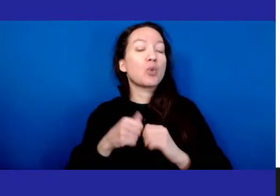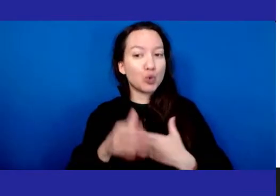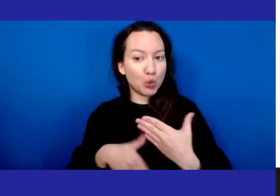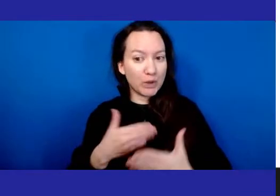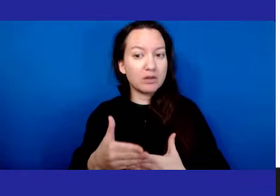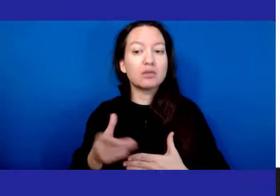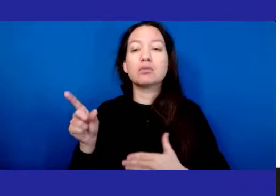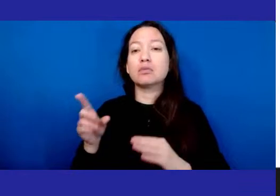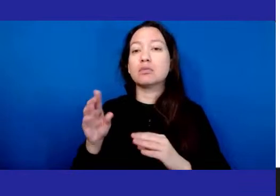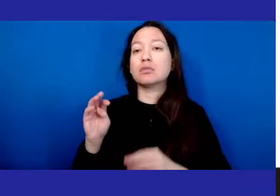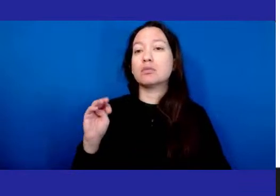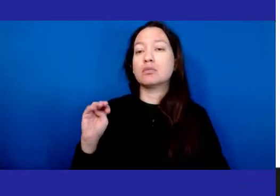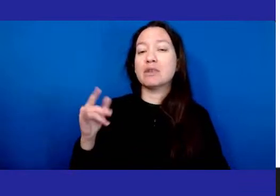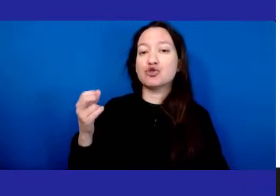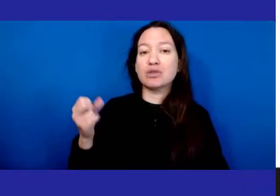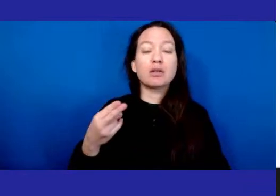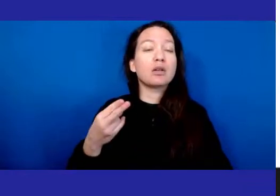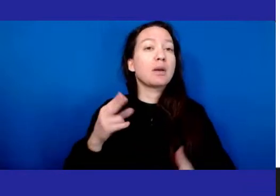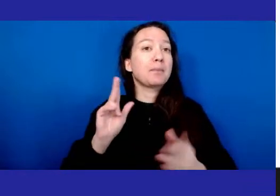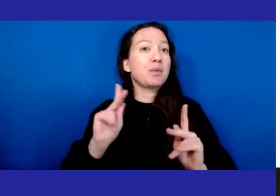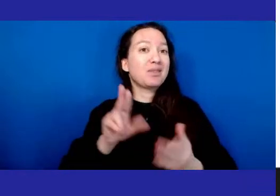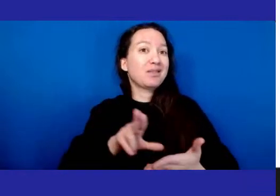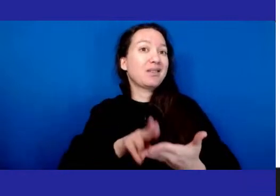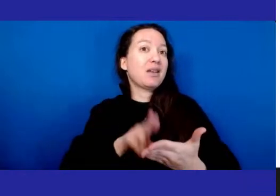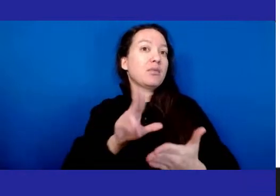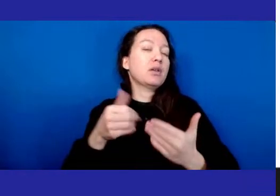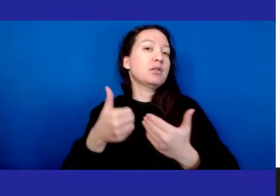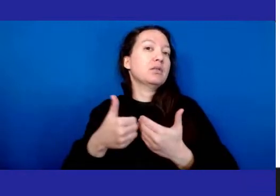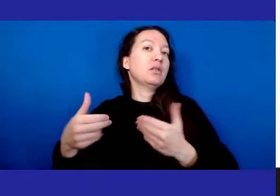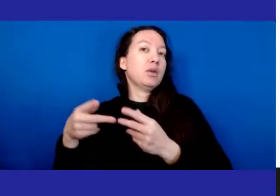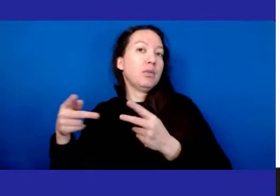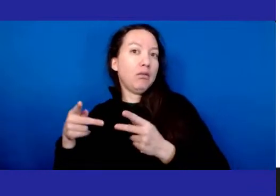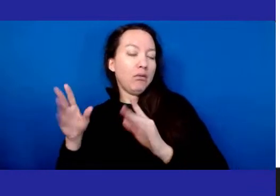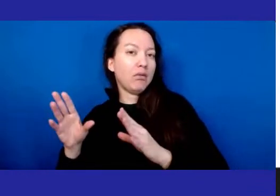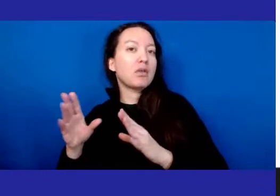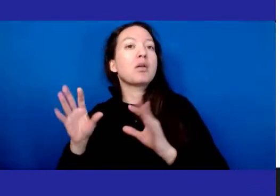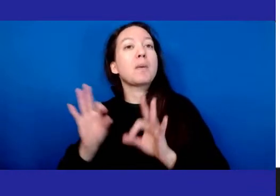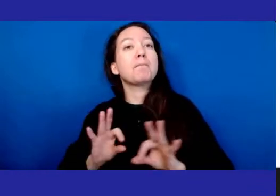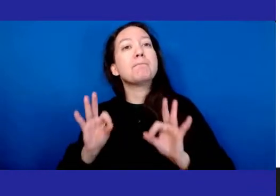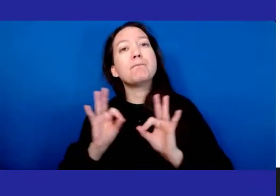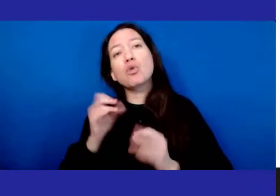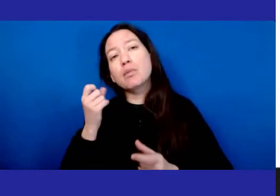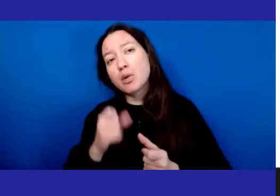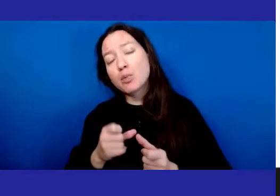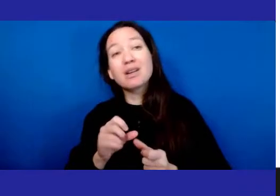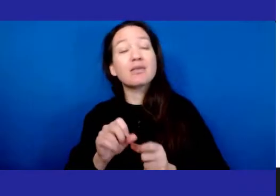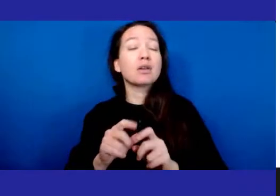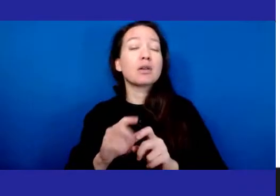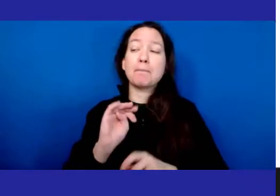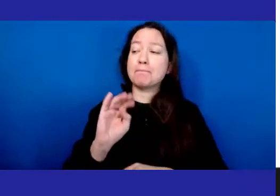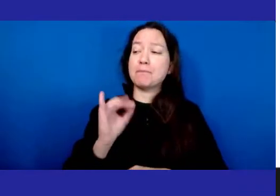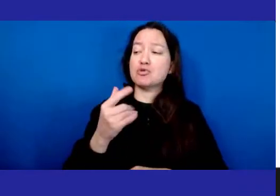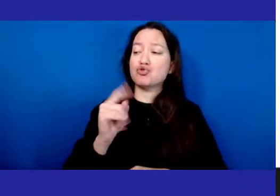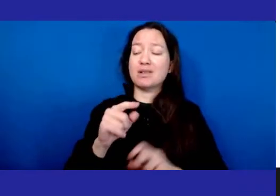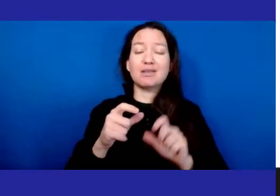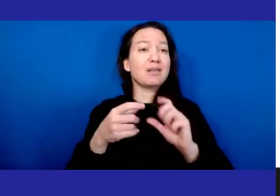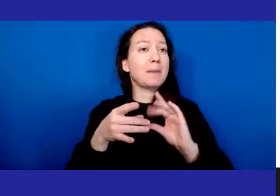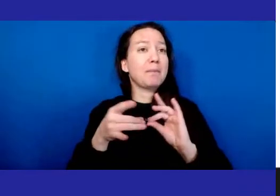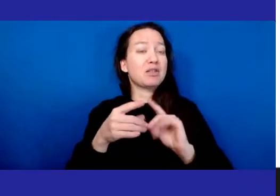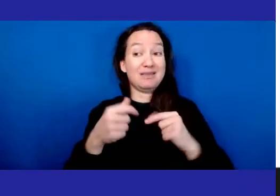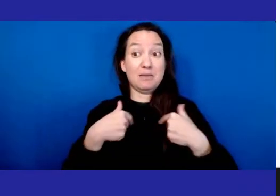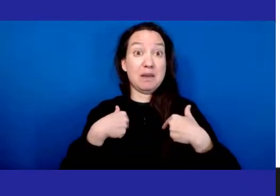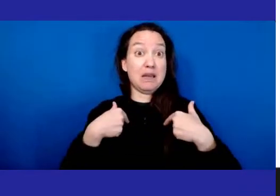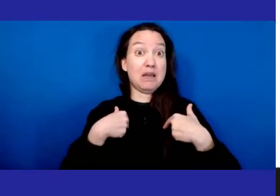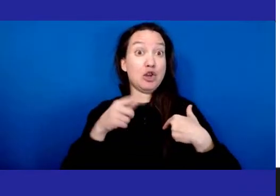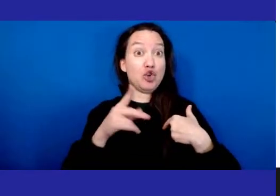is getting to, like have people sign up for it and have it be in a separate place, because it's important to remember, if you send a MyChart message right now to me as your